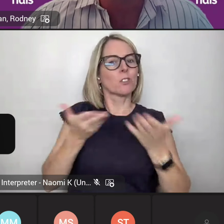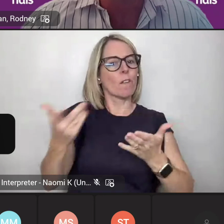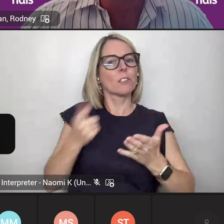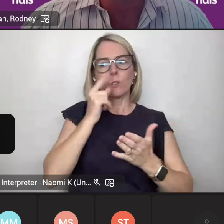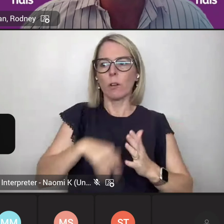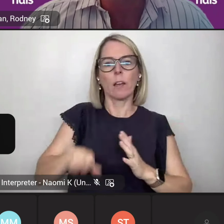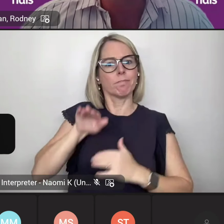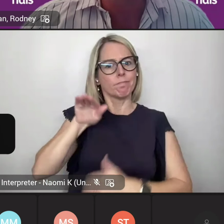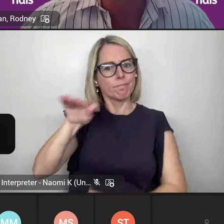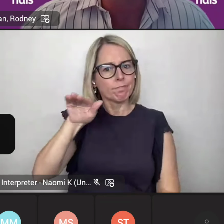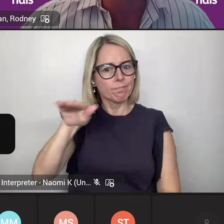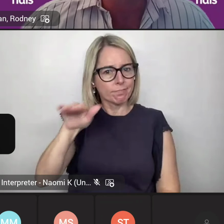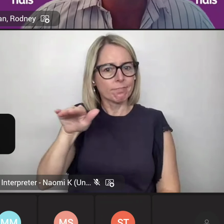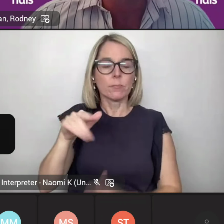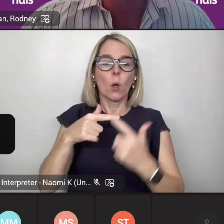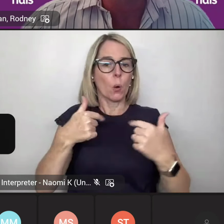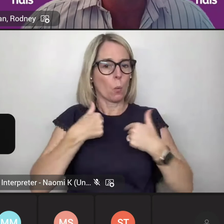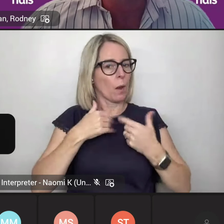services.